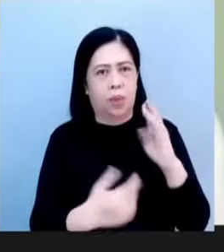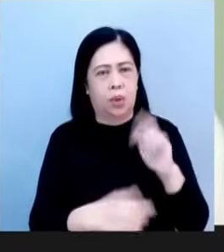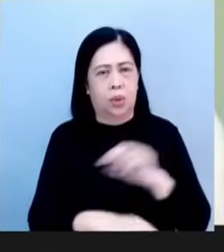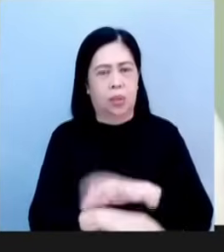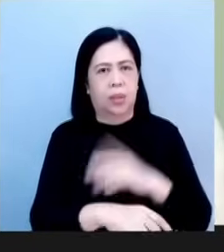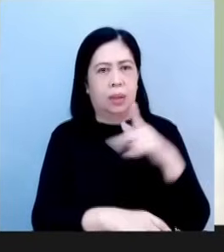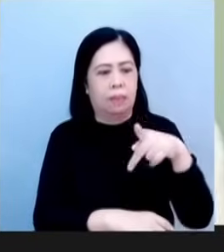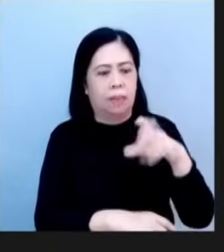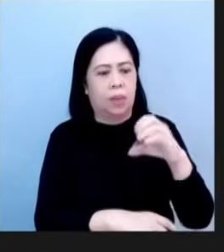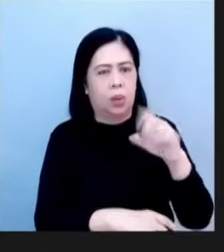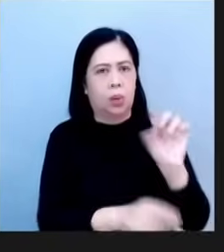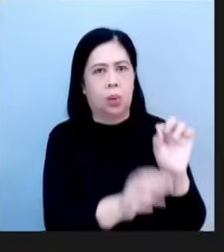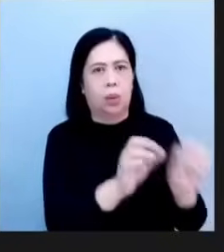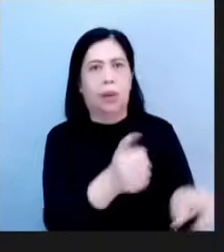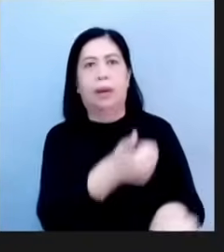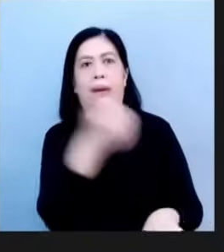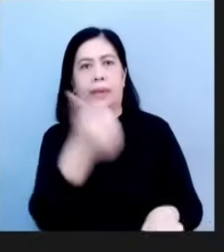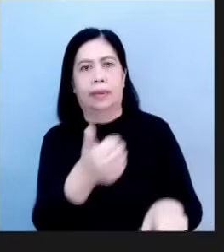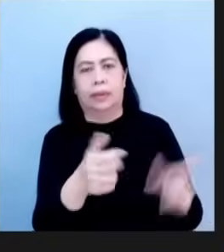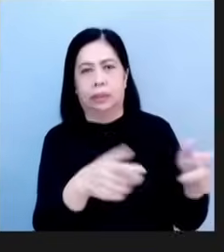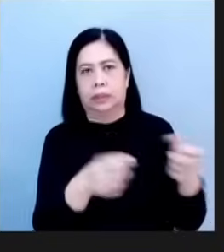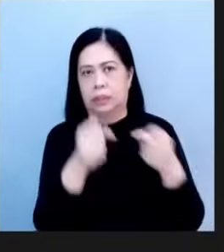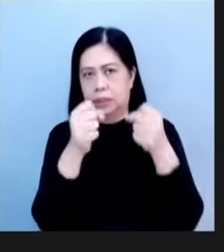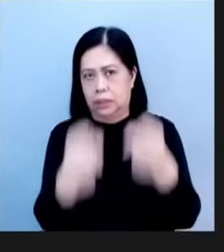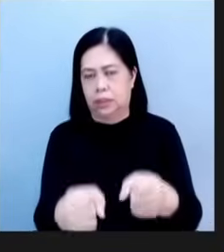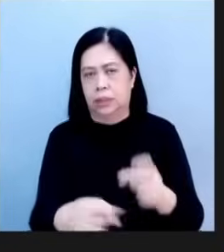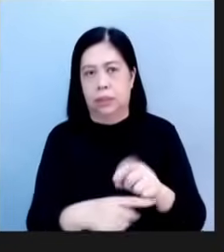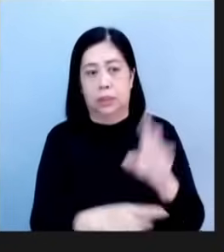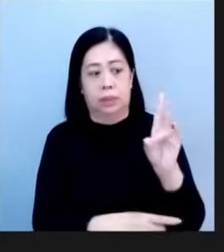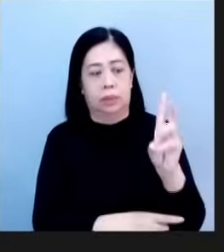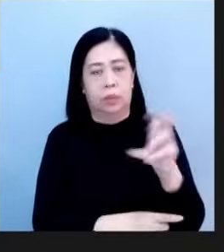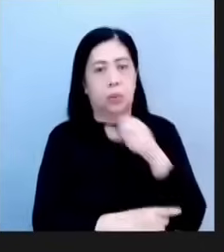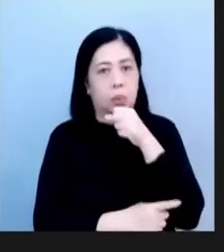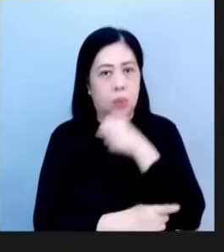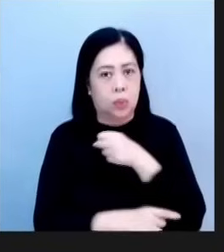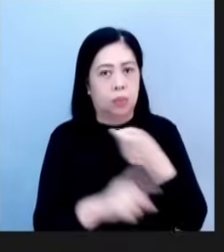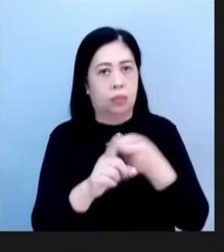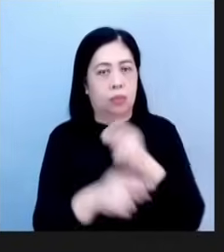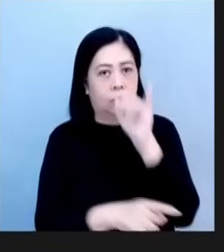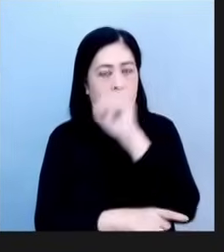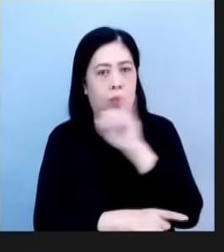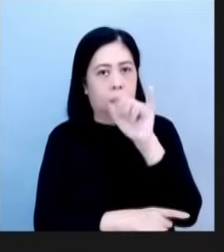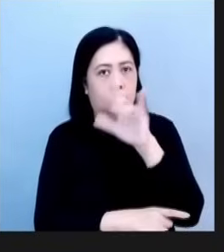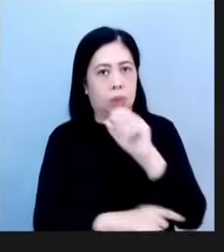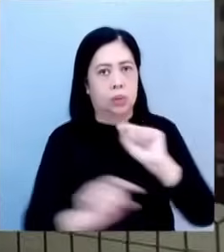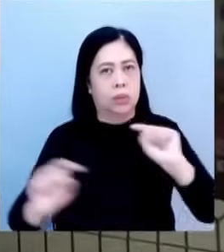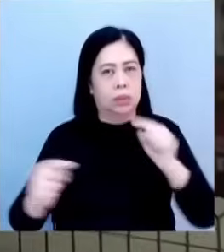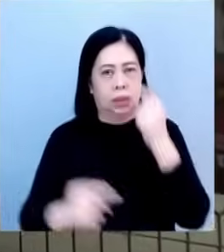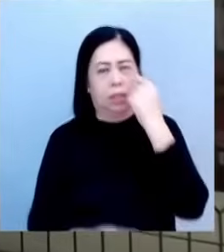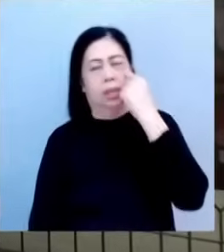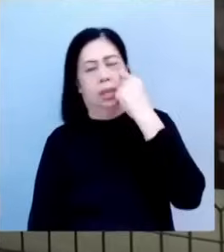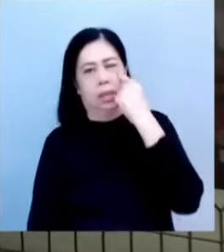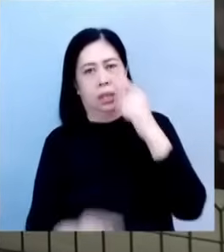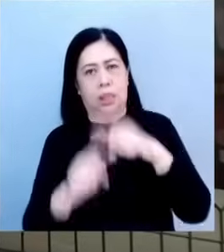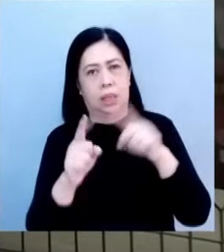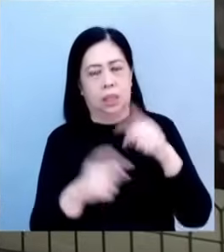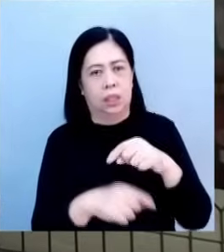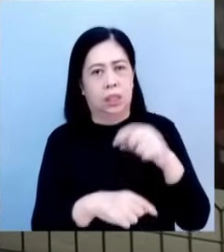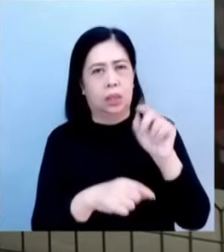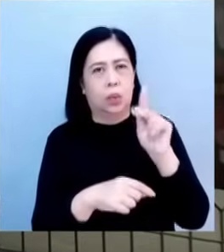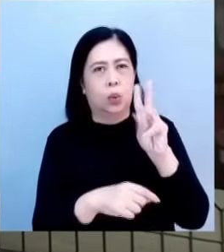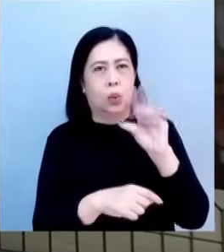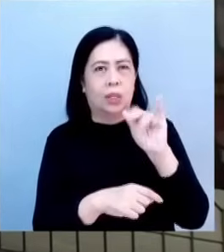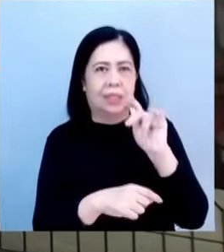piccolo lit by someone else on the street. The 76-year-old male from Ilocos Region was injured in the eye by a quitis, which